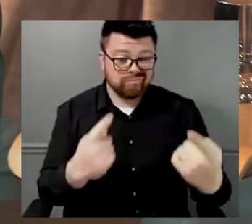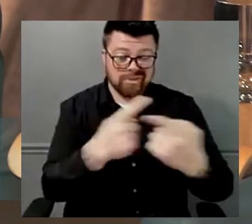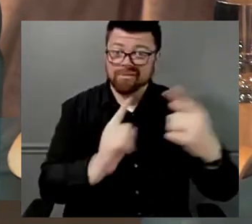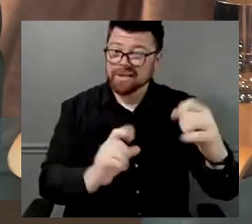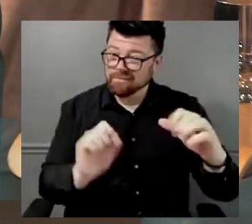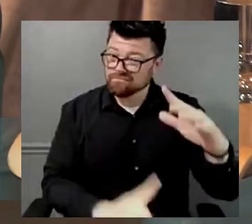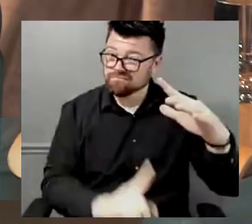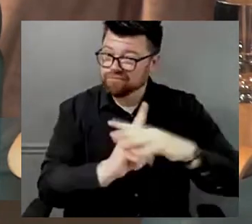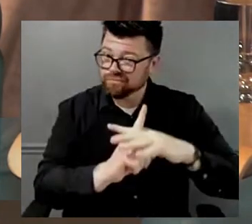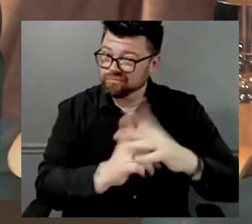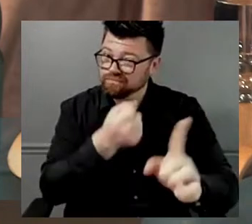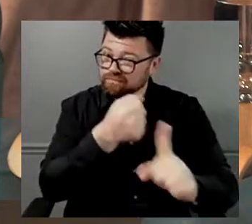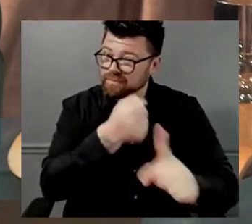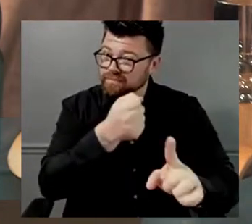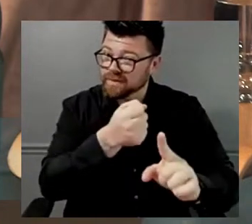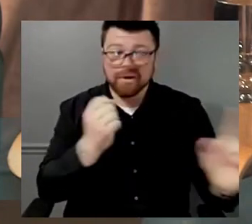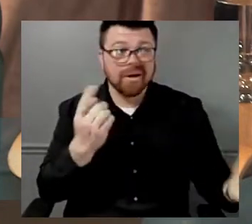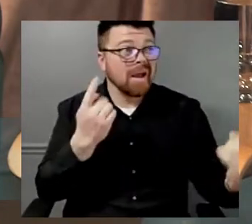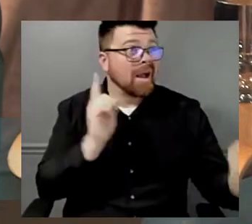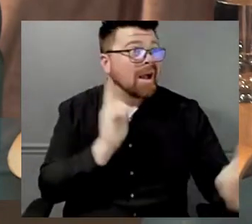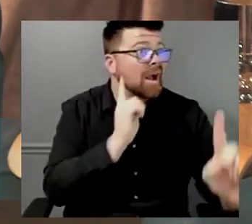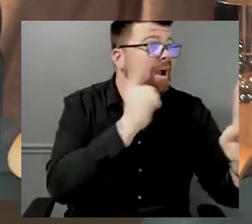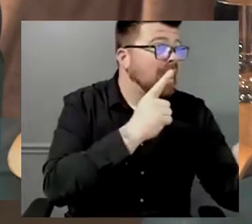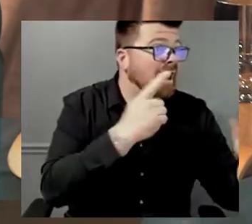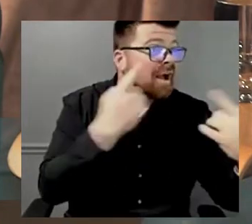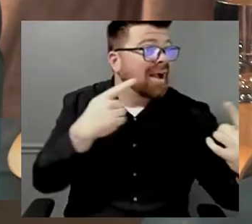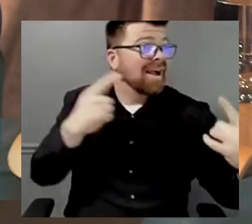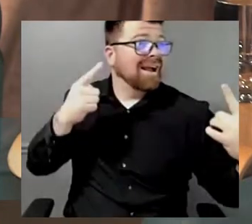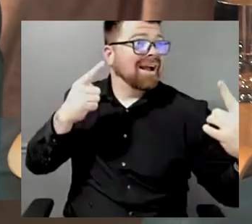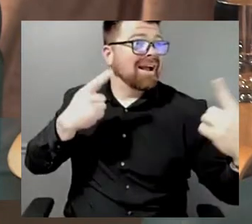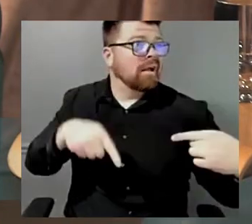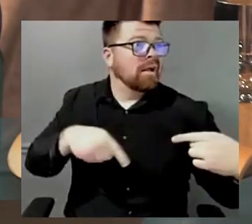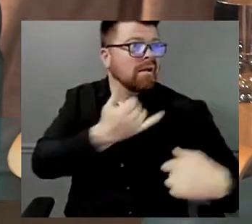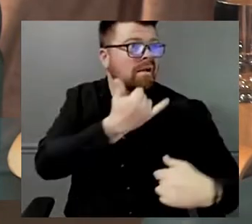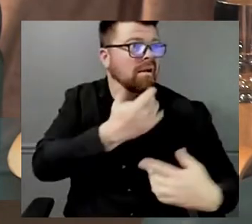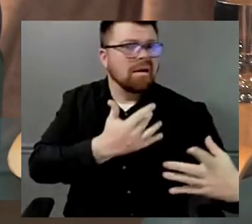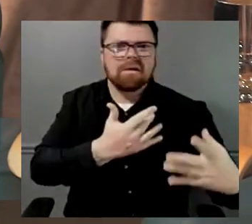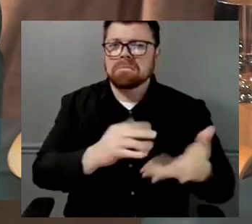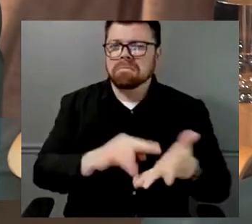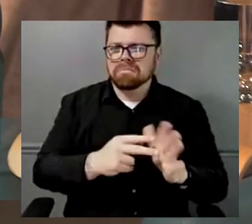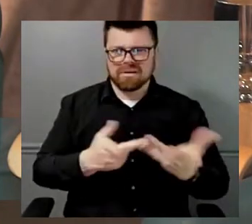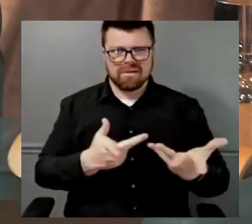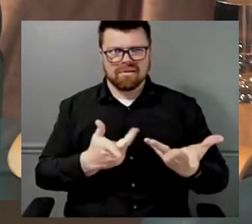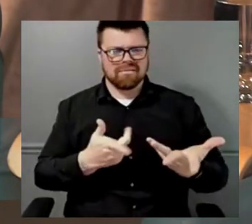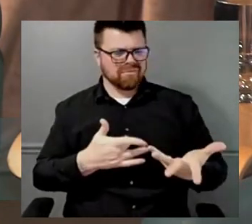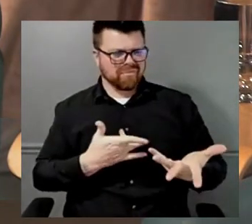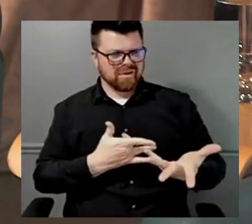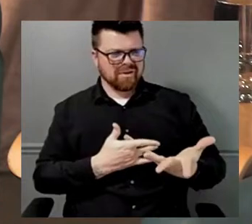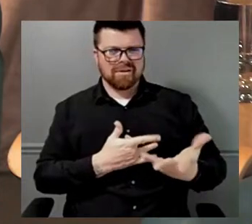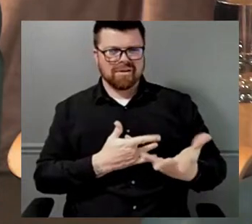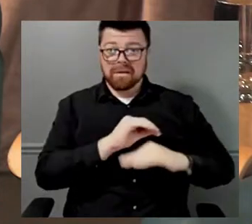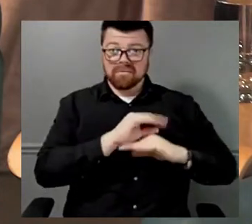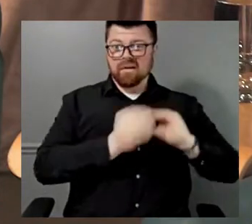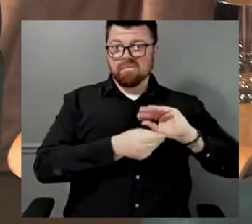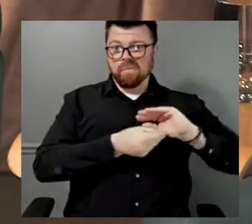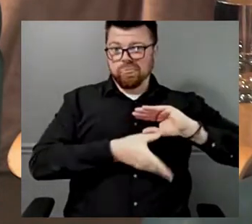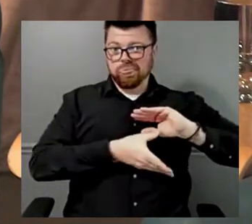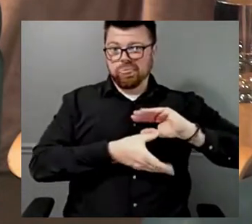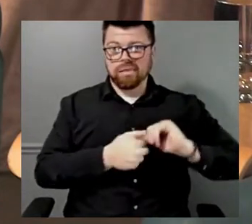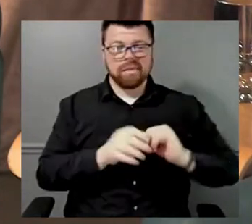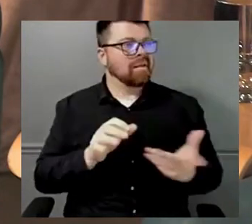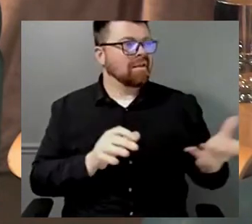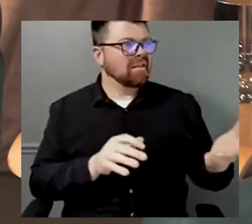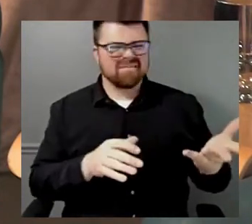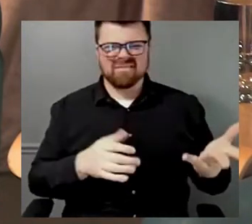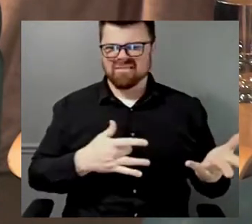it, and you may live disappointed in some way. I don't actually think that that's a very valuable